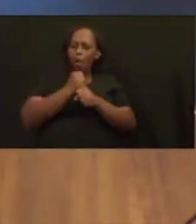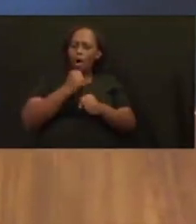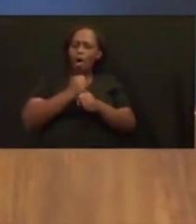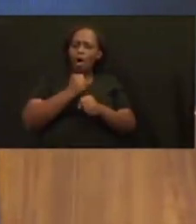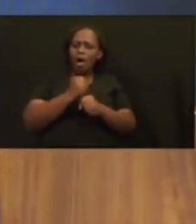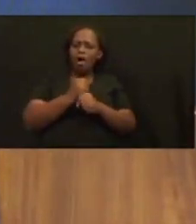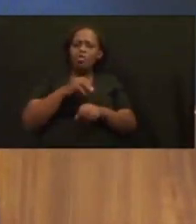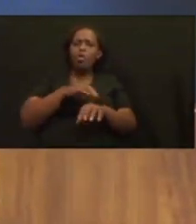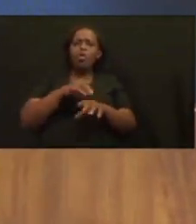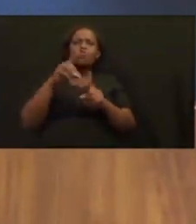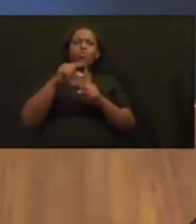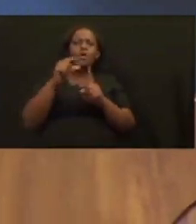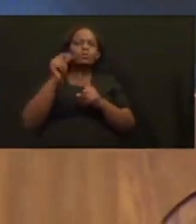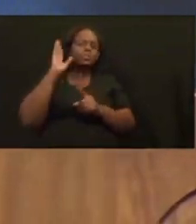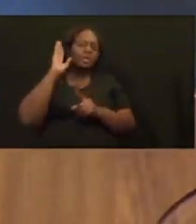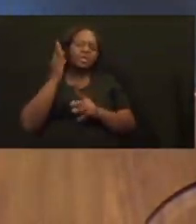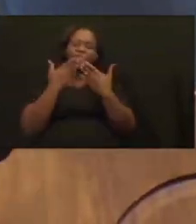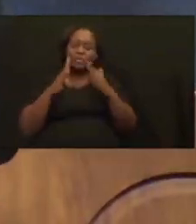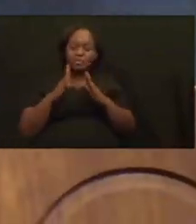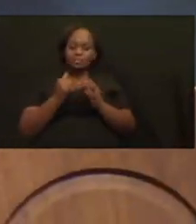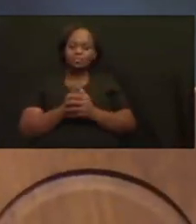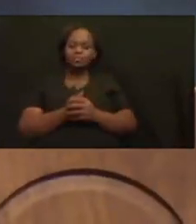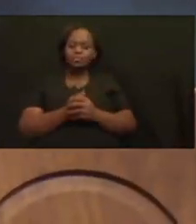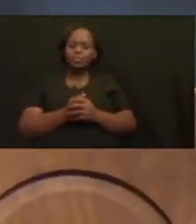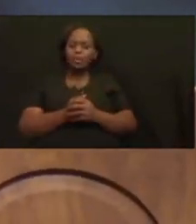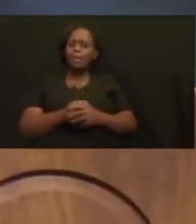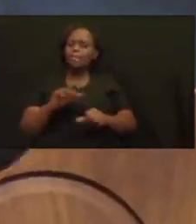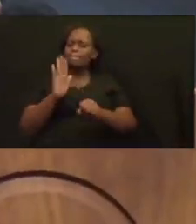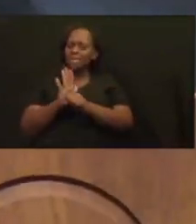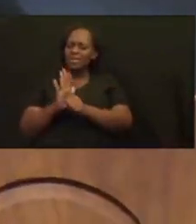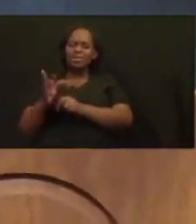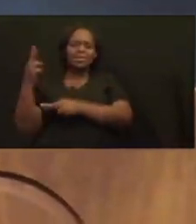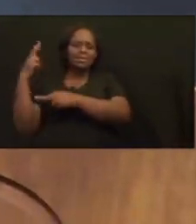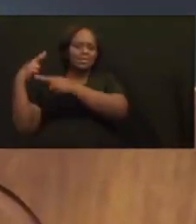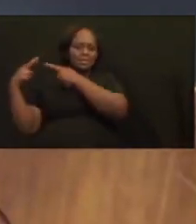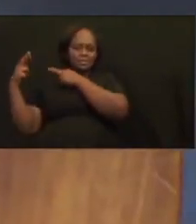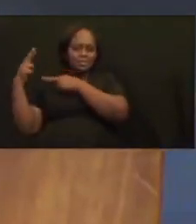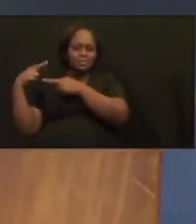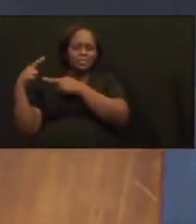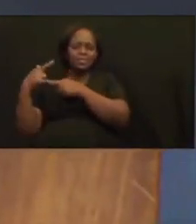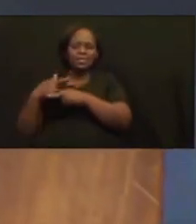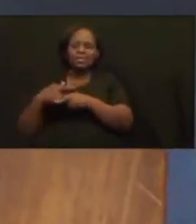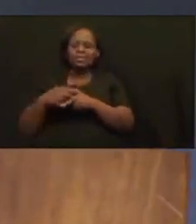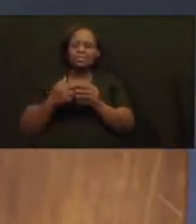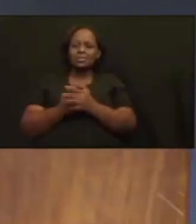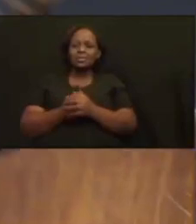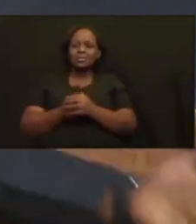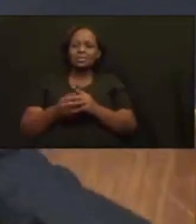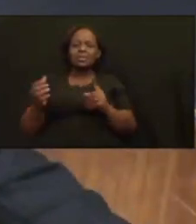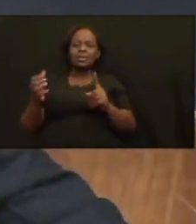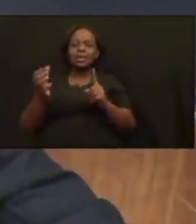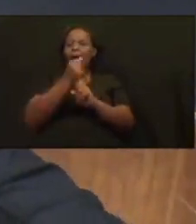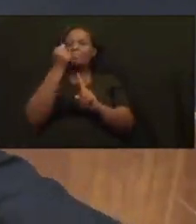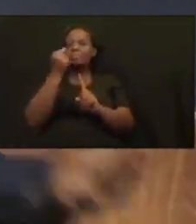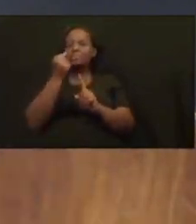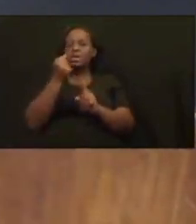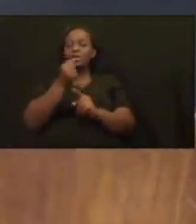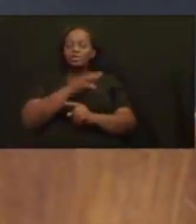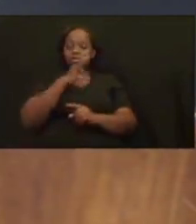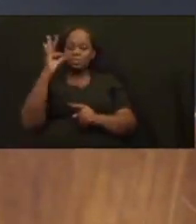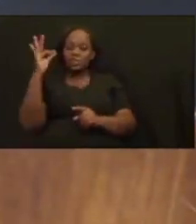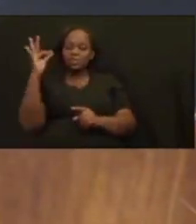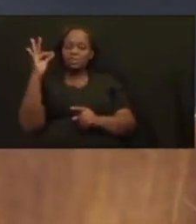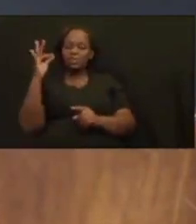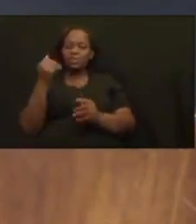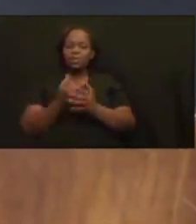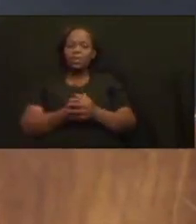Now, listen carefully. Most revivals captured the spirituality part. People prayed, people